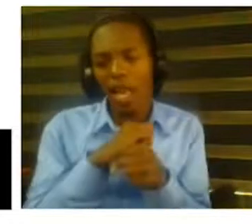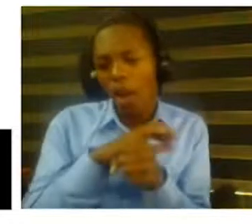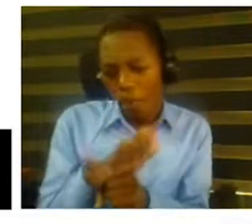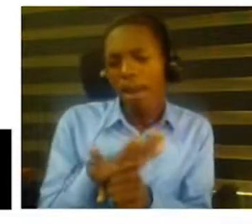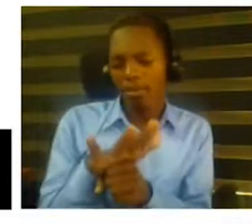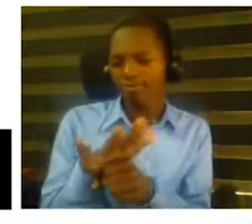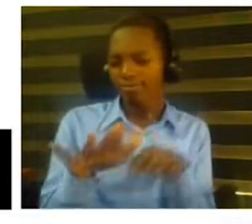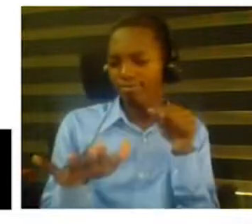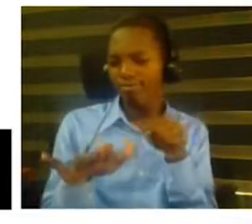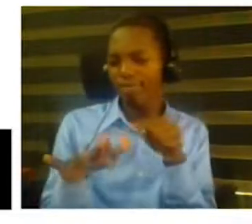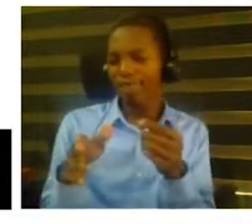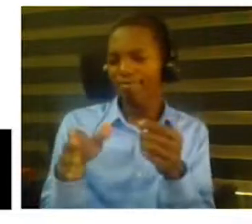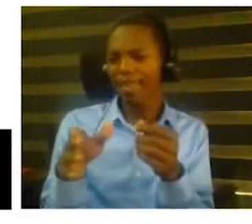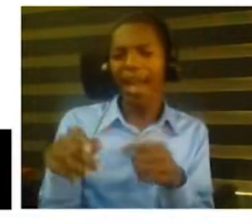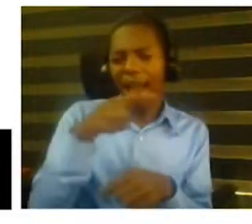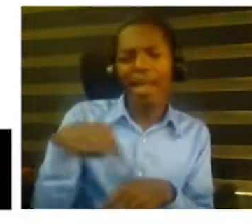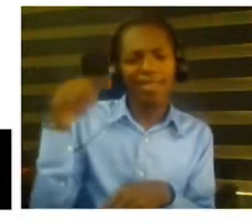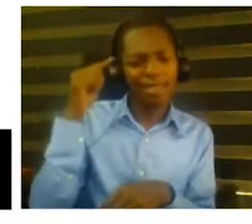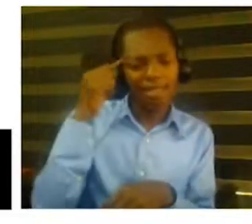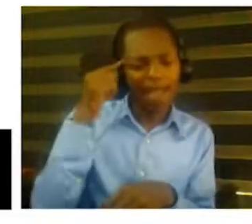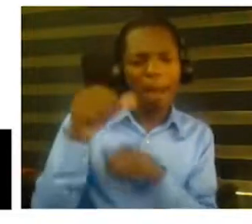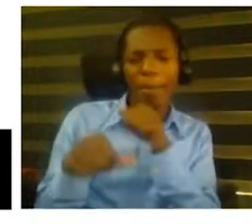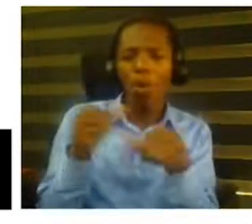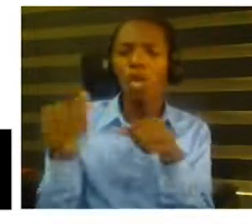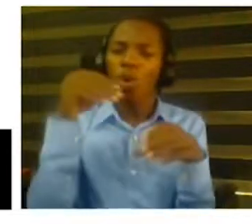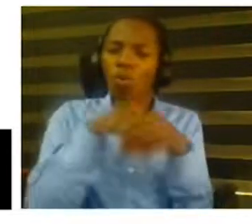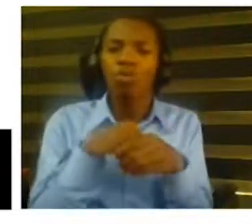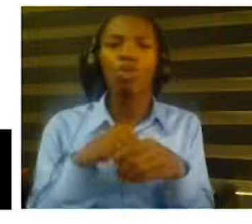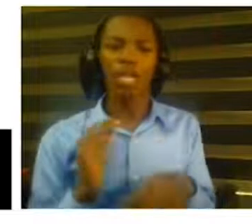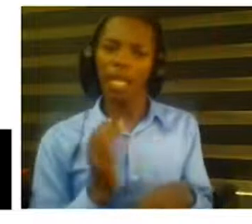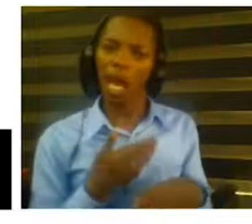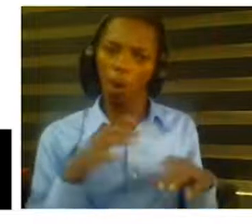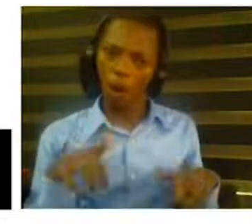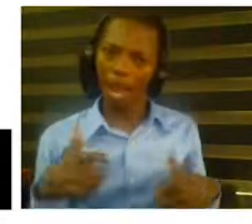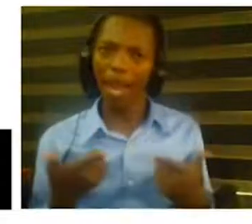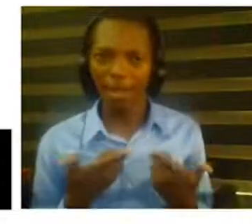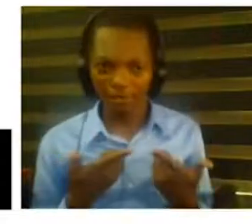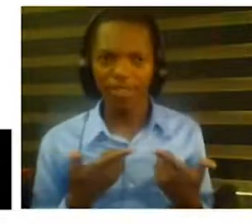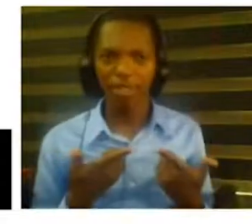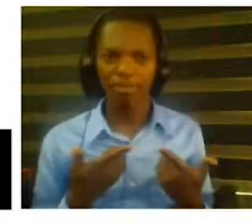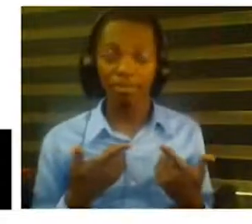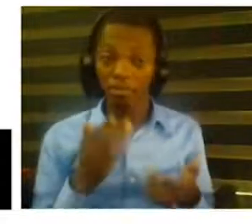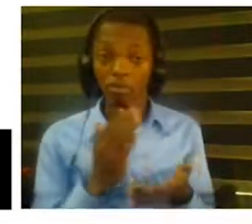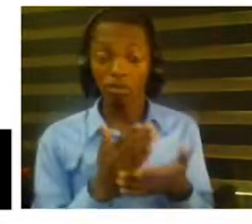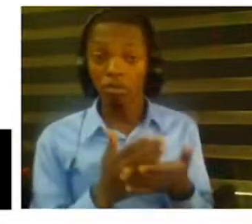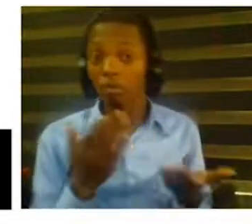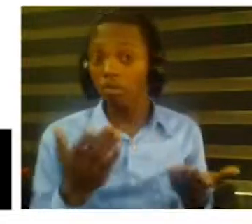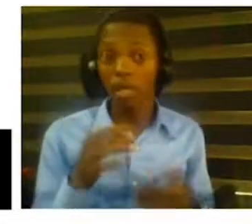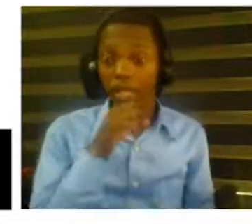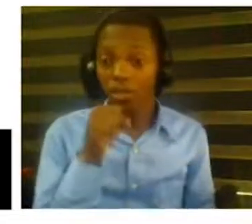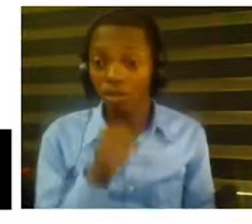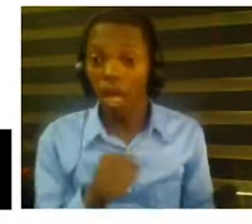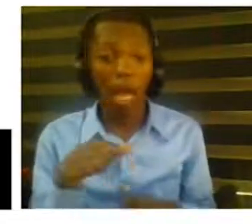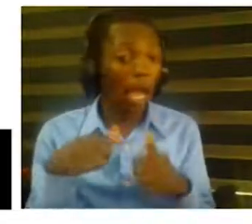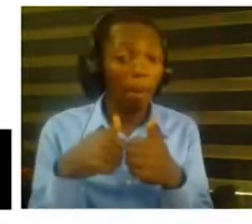into all of our lives. We all thought that aging happened to someone else. We don't have to think about aging for years